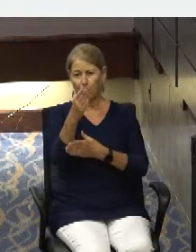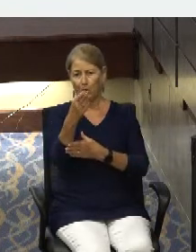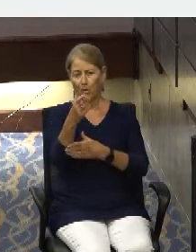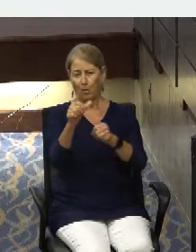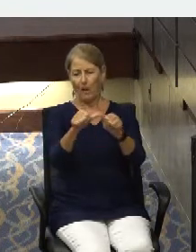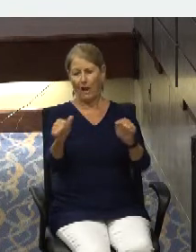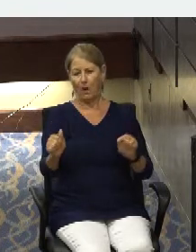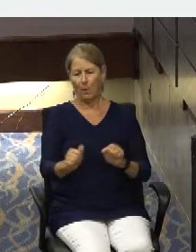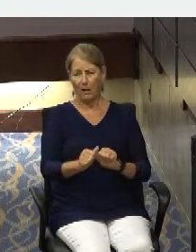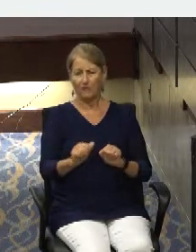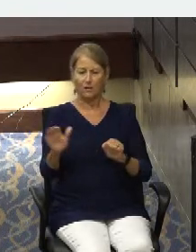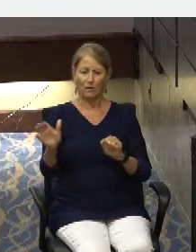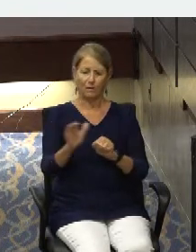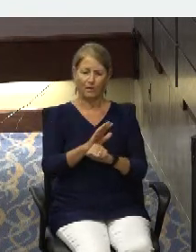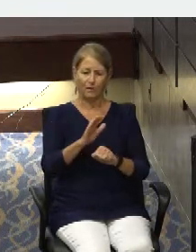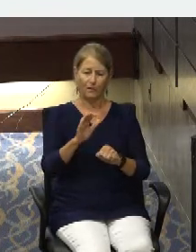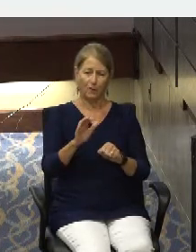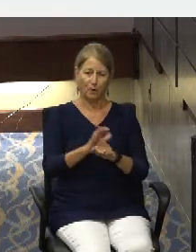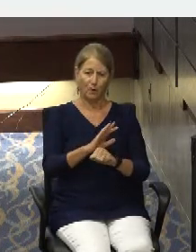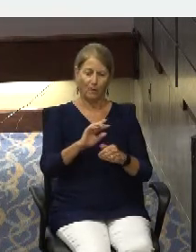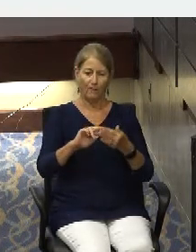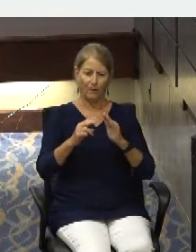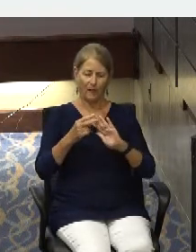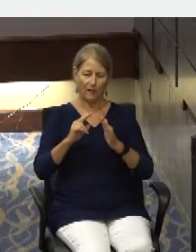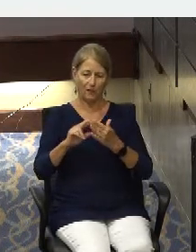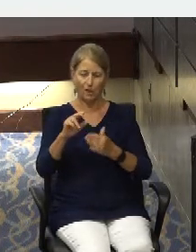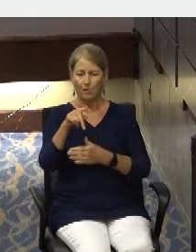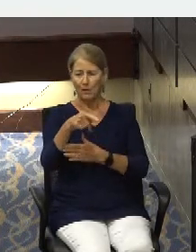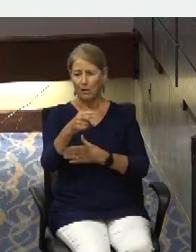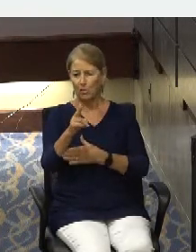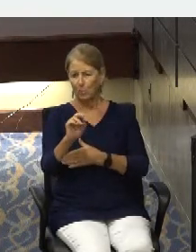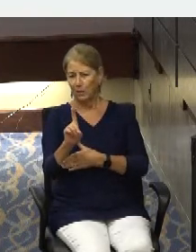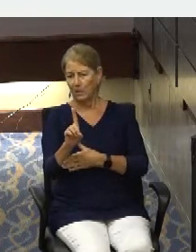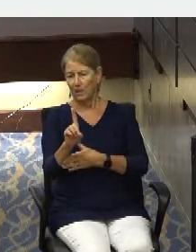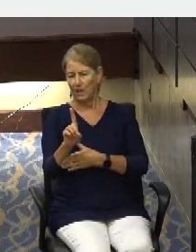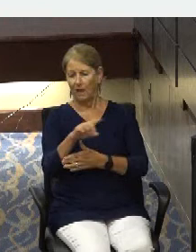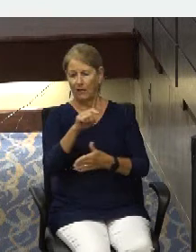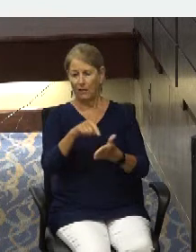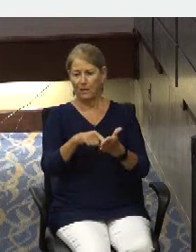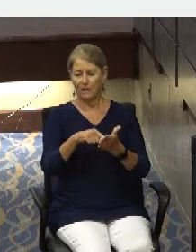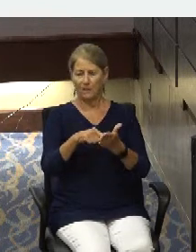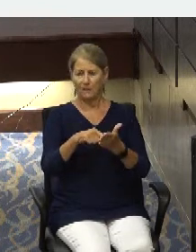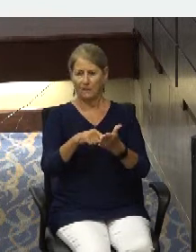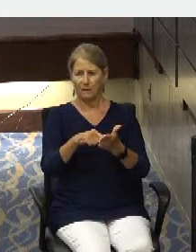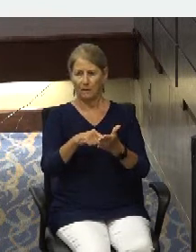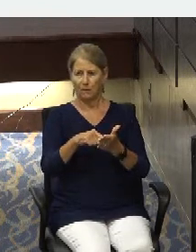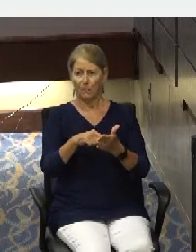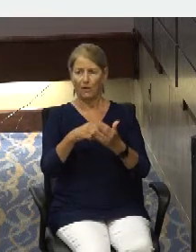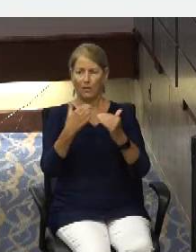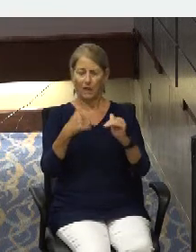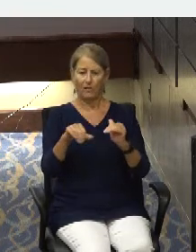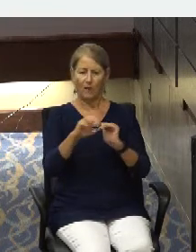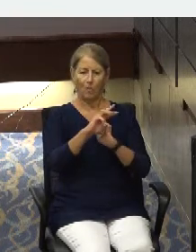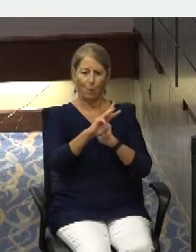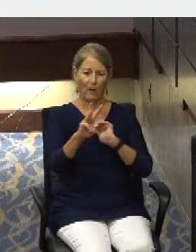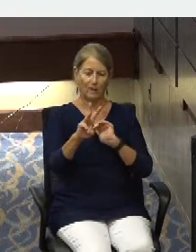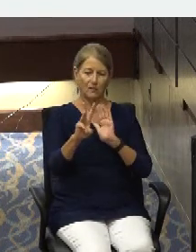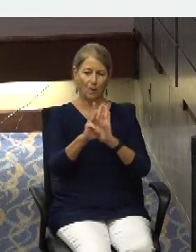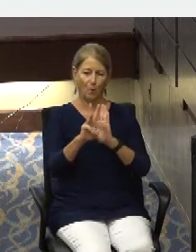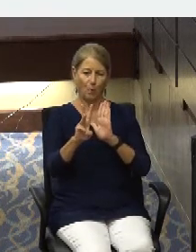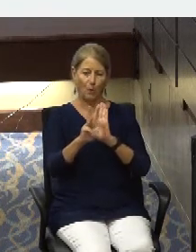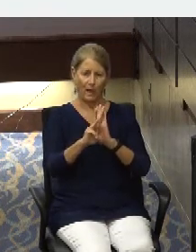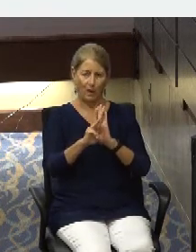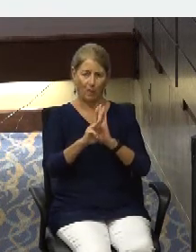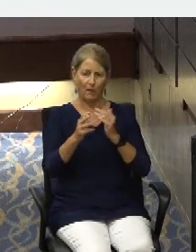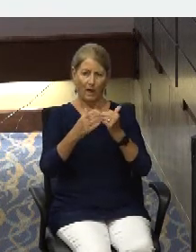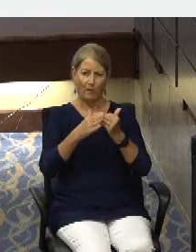the entire Callan Village PUD. And this is within the West Waco neighborhood and Council District